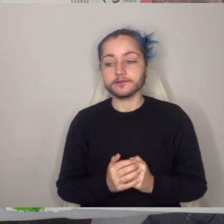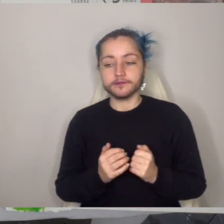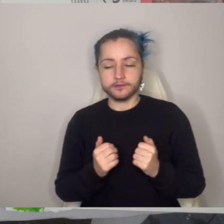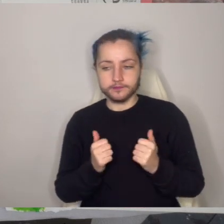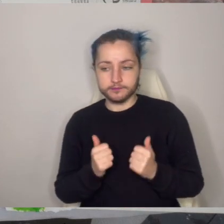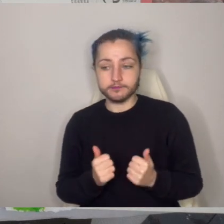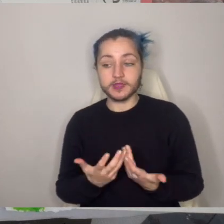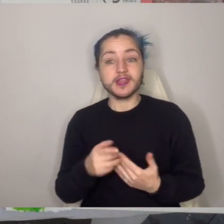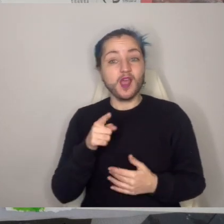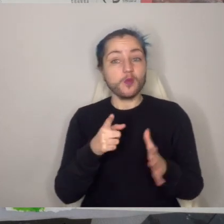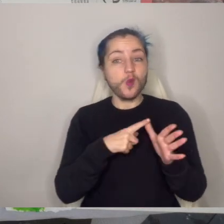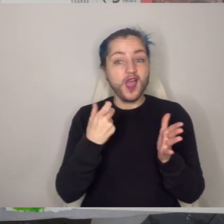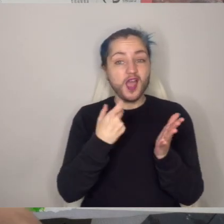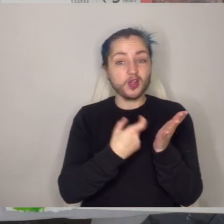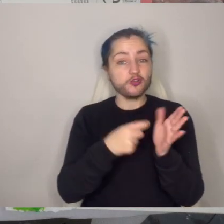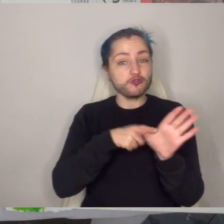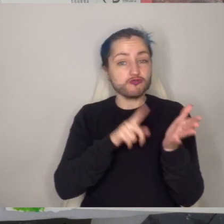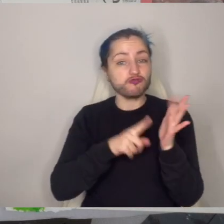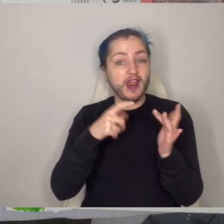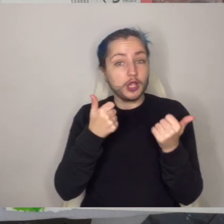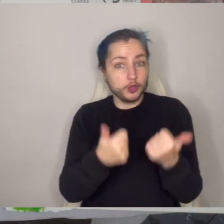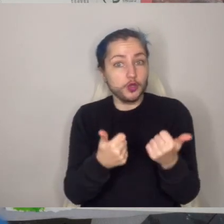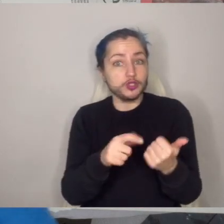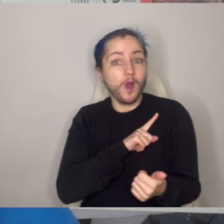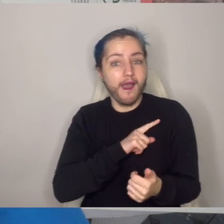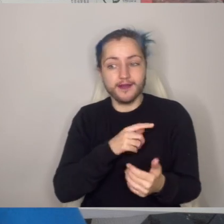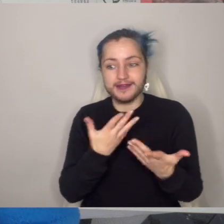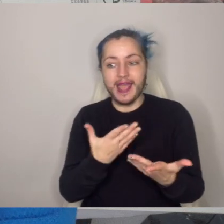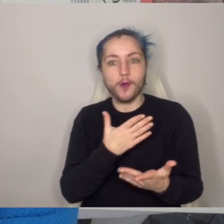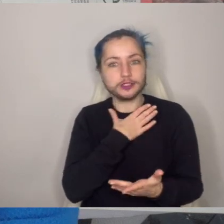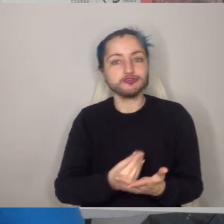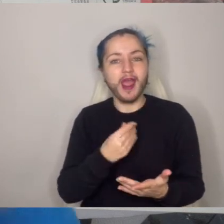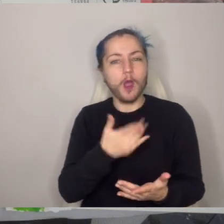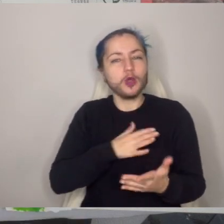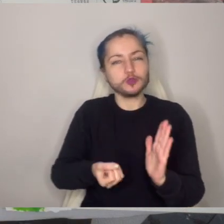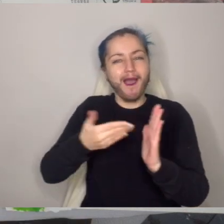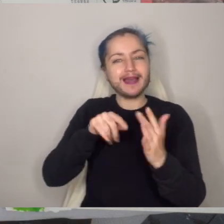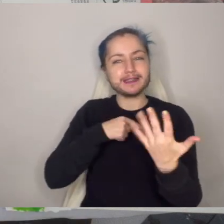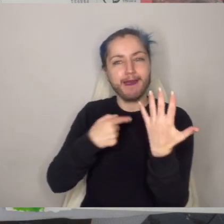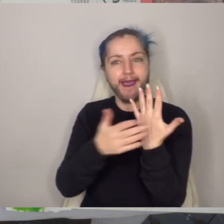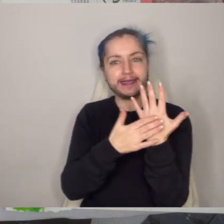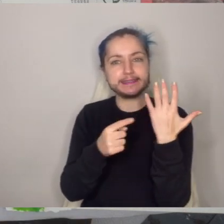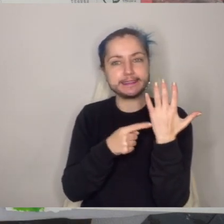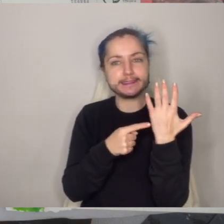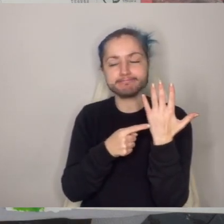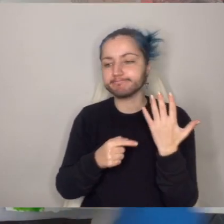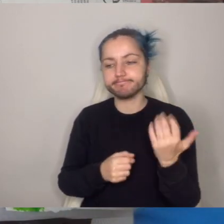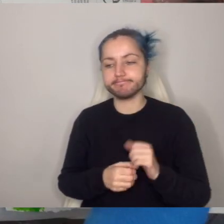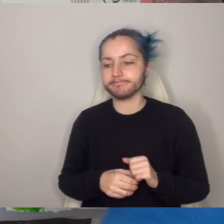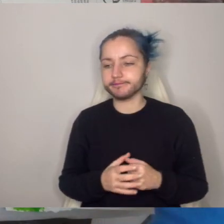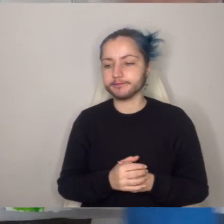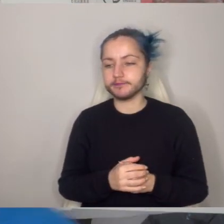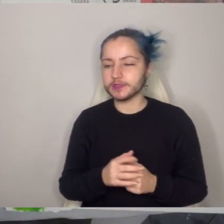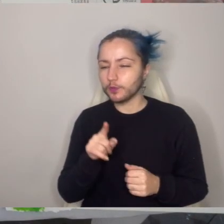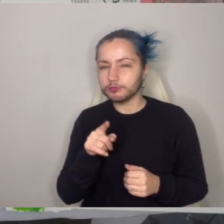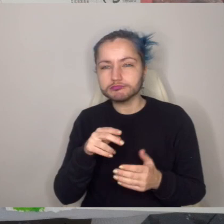Now, the good thing about this acrylic is it has dried quite quickly, and I want to get my hand into this print. So I